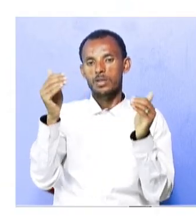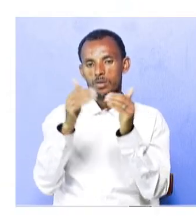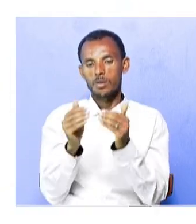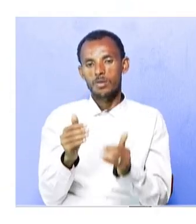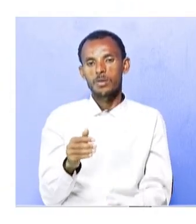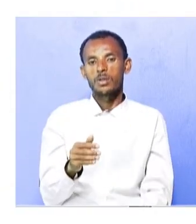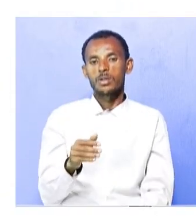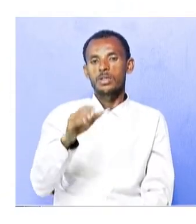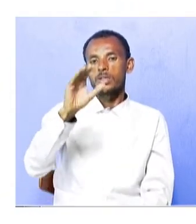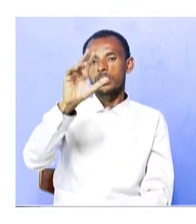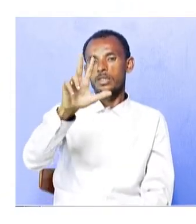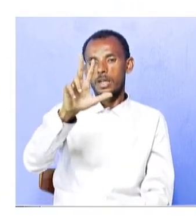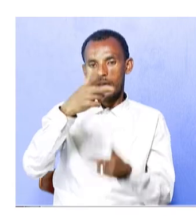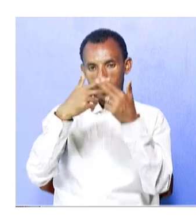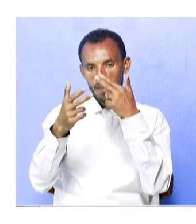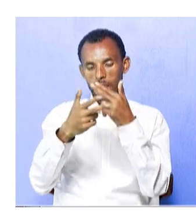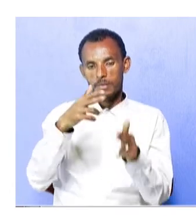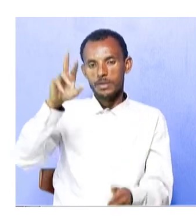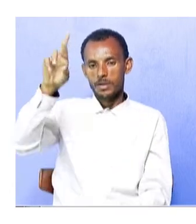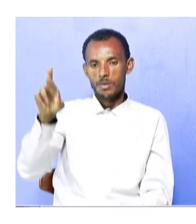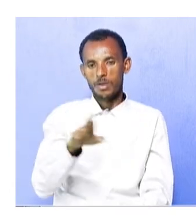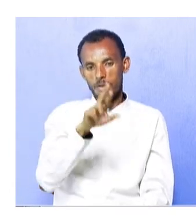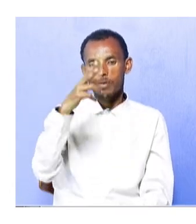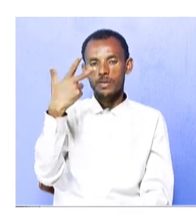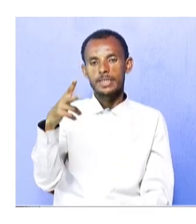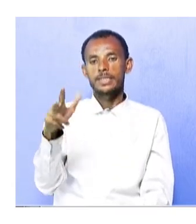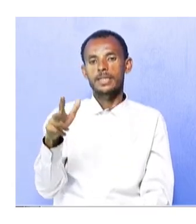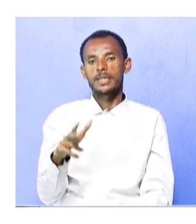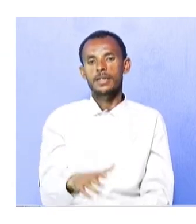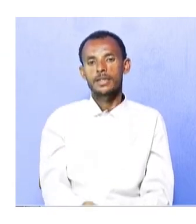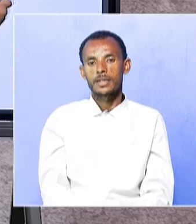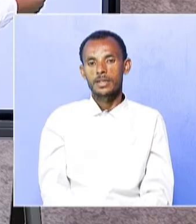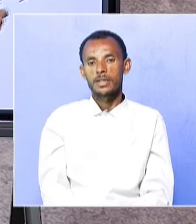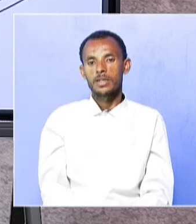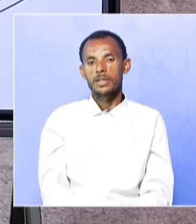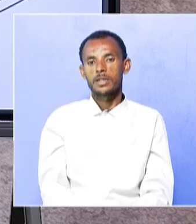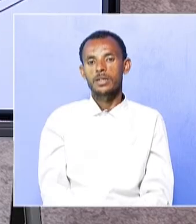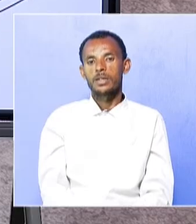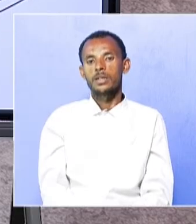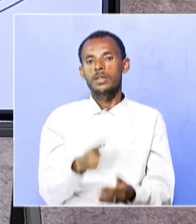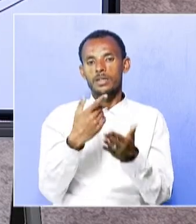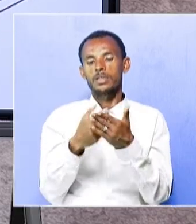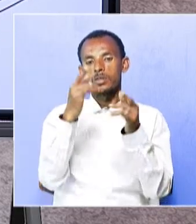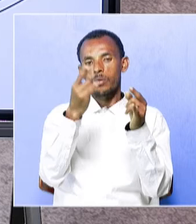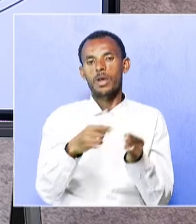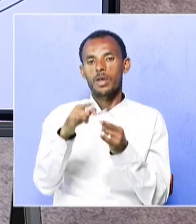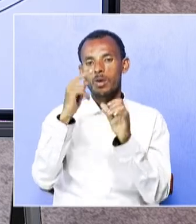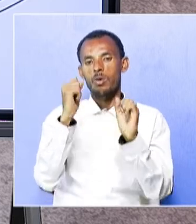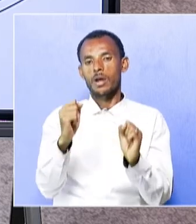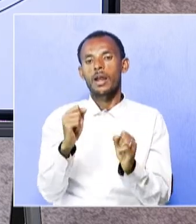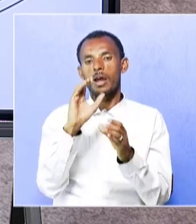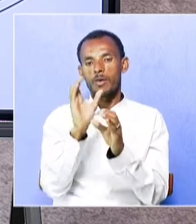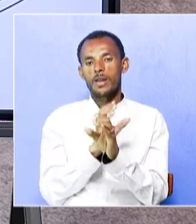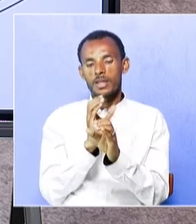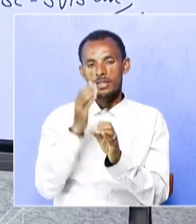equal to 3 times in the radical 13 centimeter. Okay, this way you can